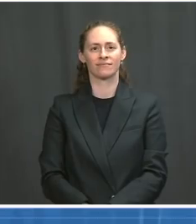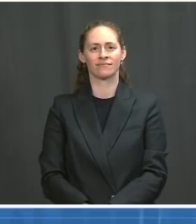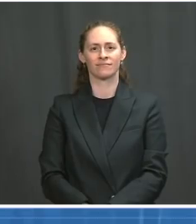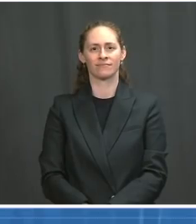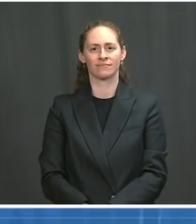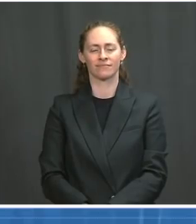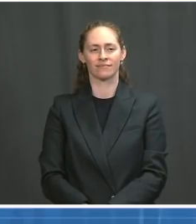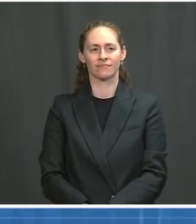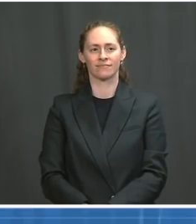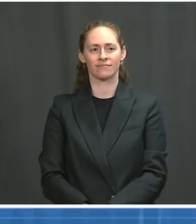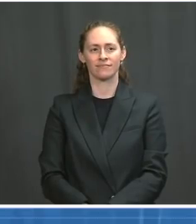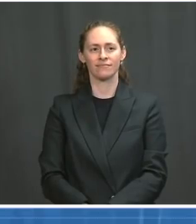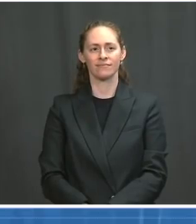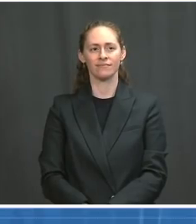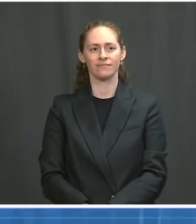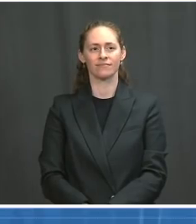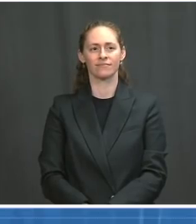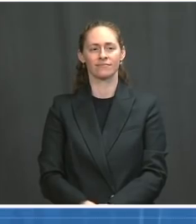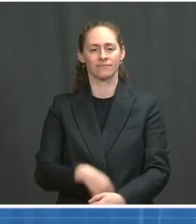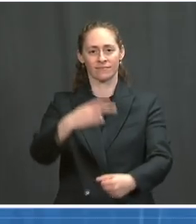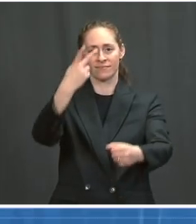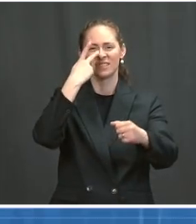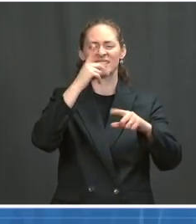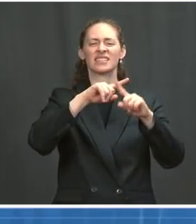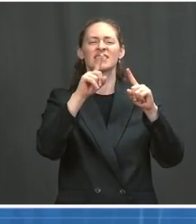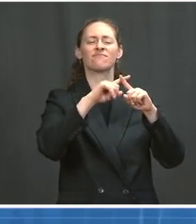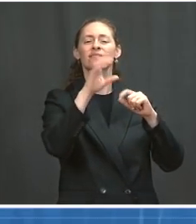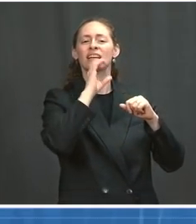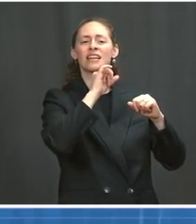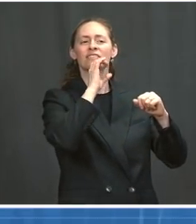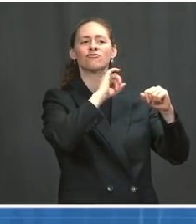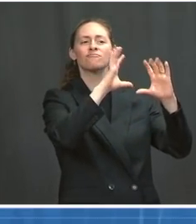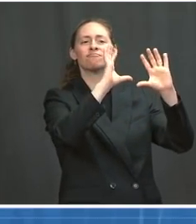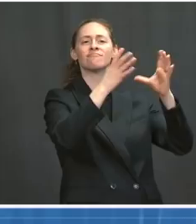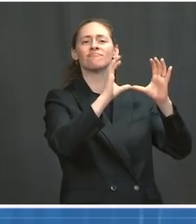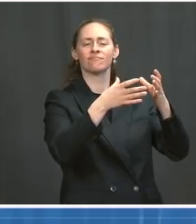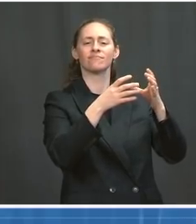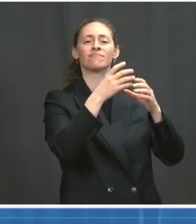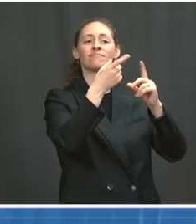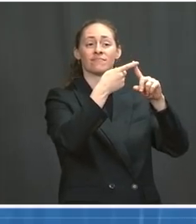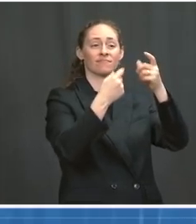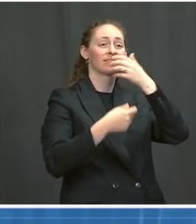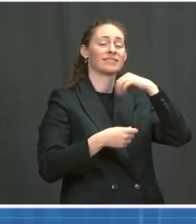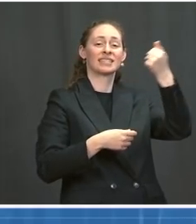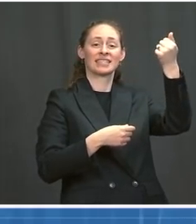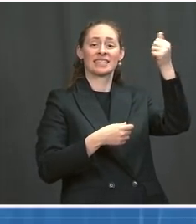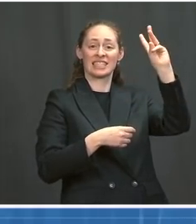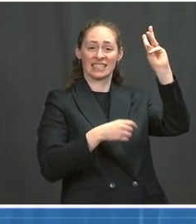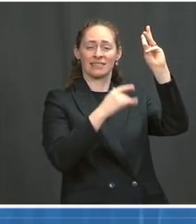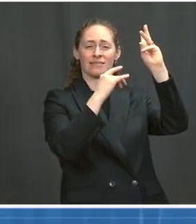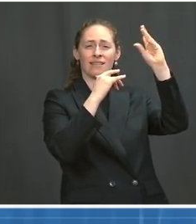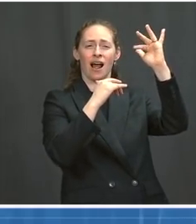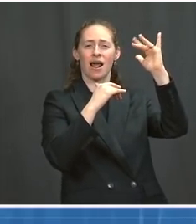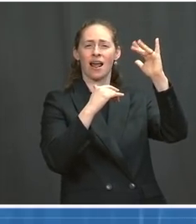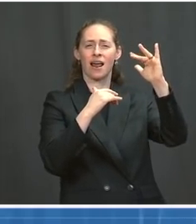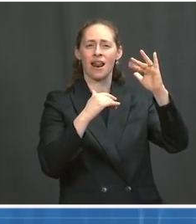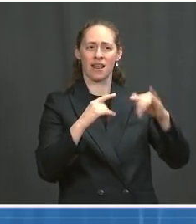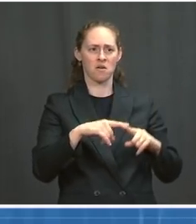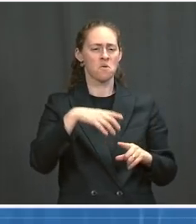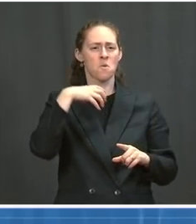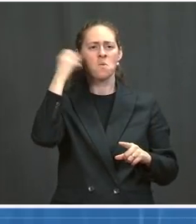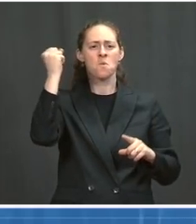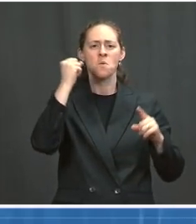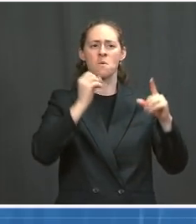from 16 to 44 up to greater than 85 have anywhere from a 94 to a